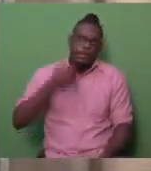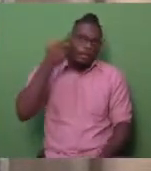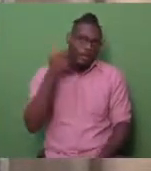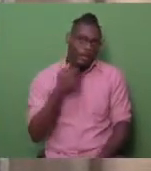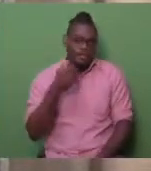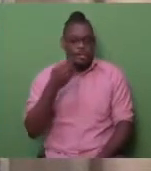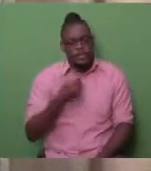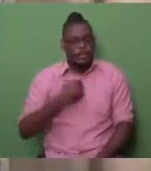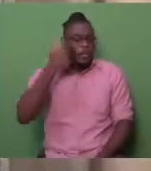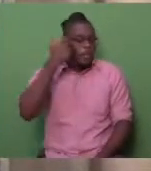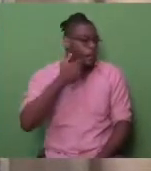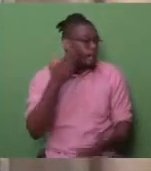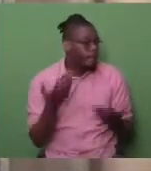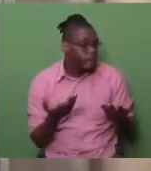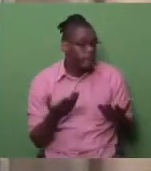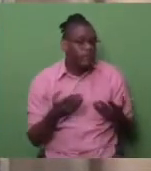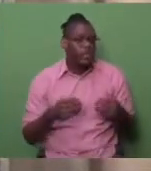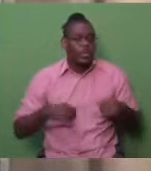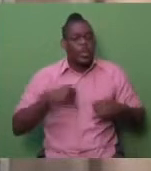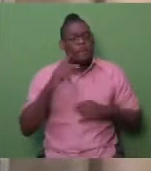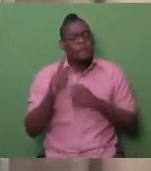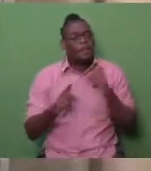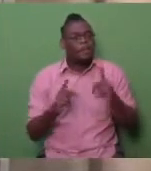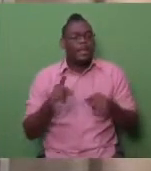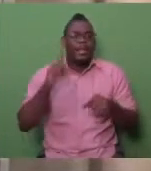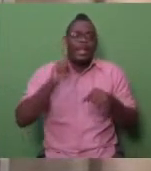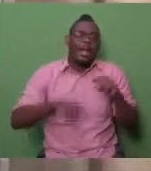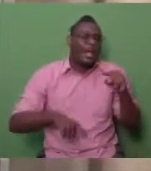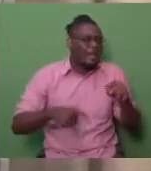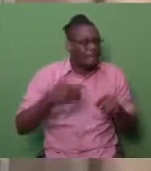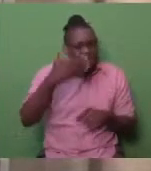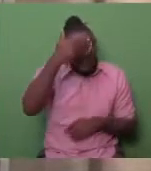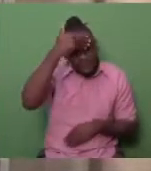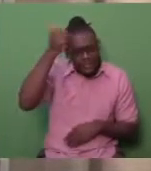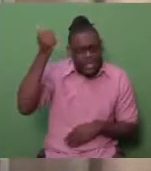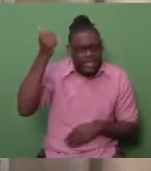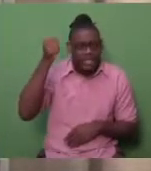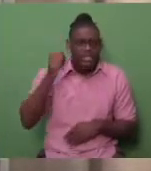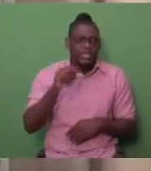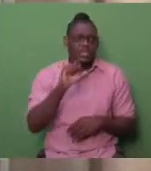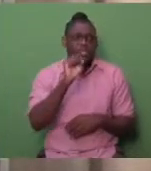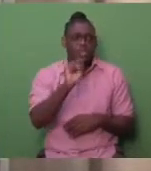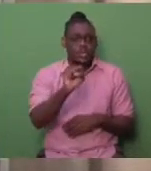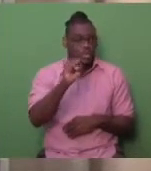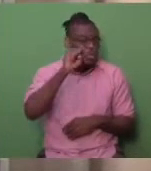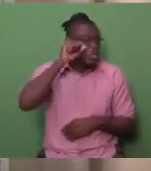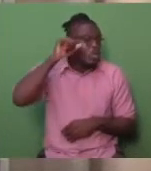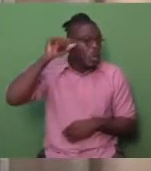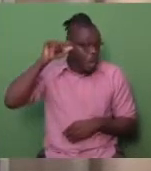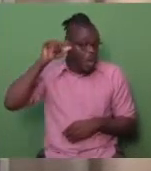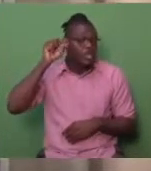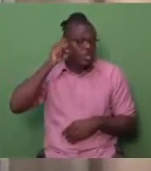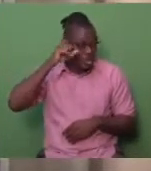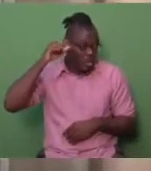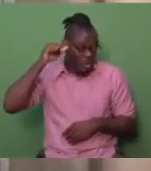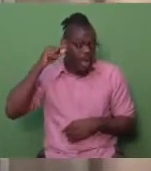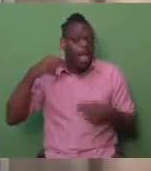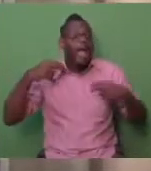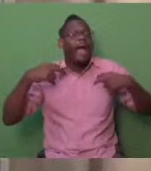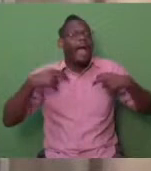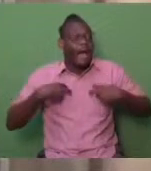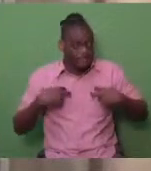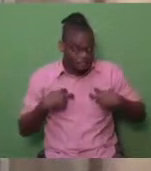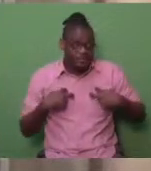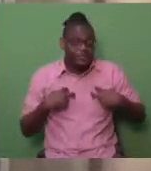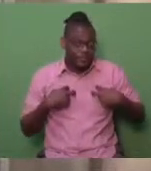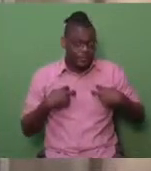Minister Stuart Young, his name is Angus Young, is the CEO of NCB Global Finance, which used to be a very small debt